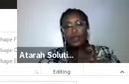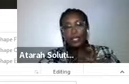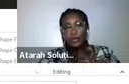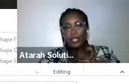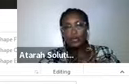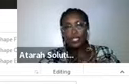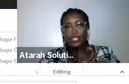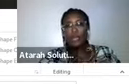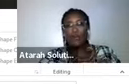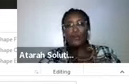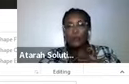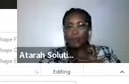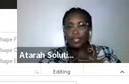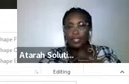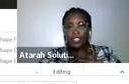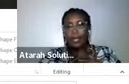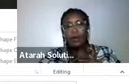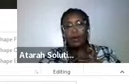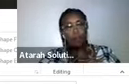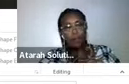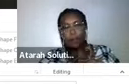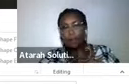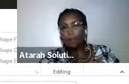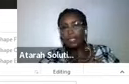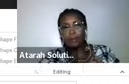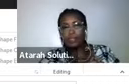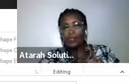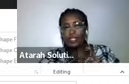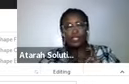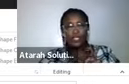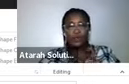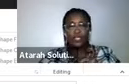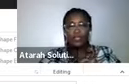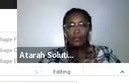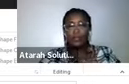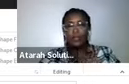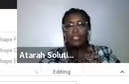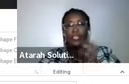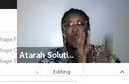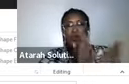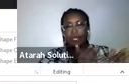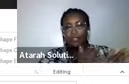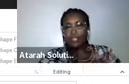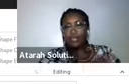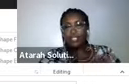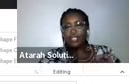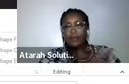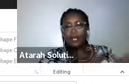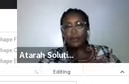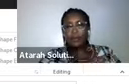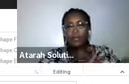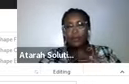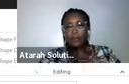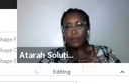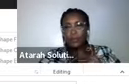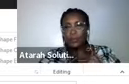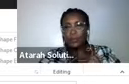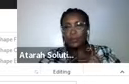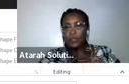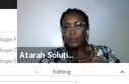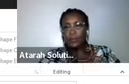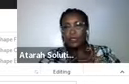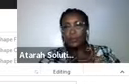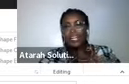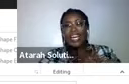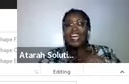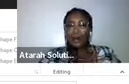Thank you, Wendy Restaurant, for your partnership. I hope my people have been coming to eat at your restaurant because you believed in our dream, and we would want